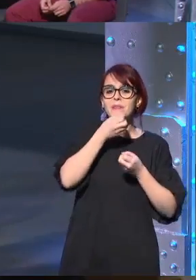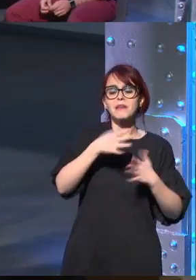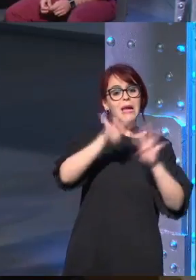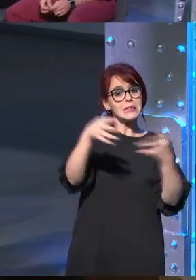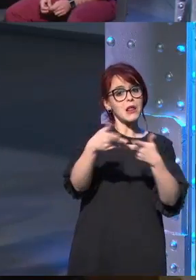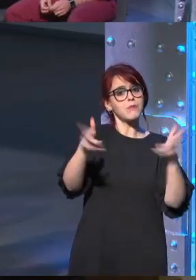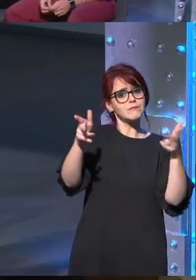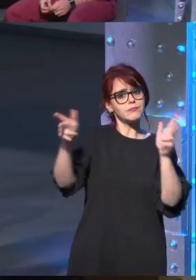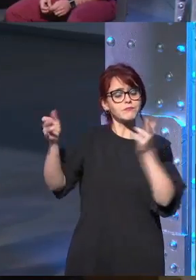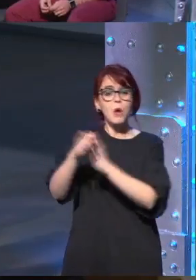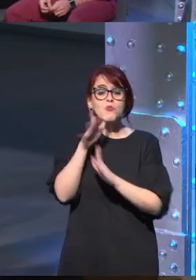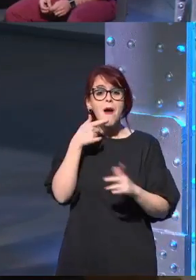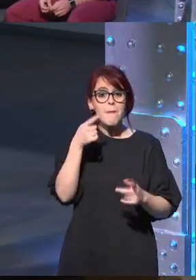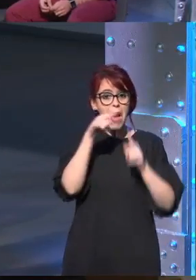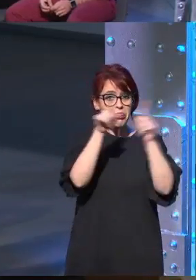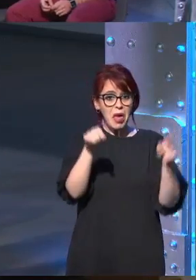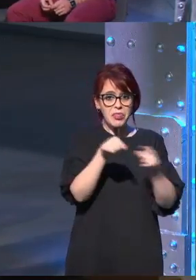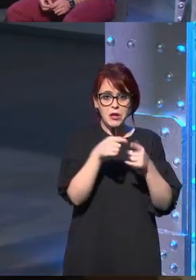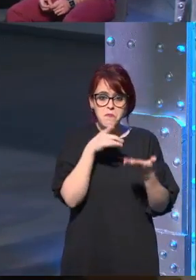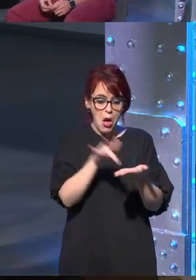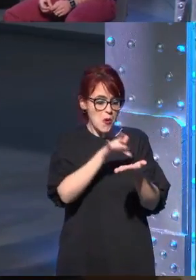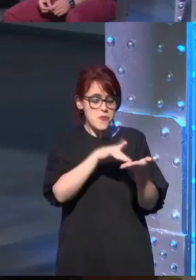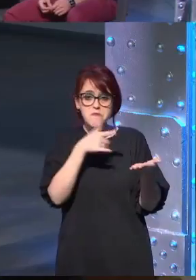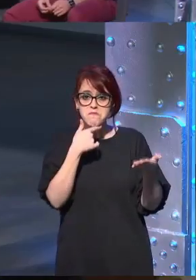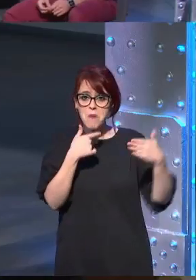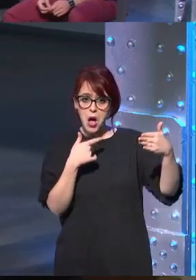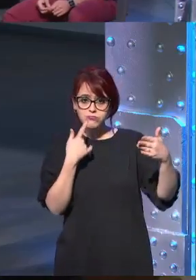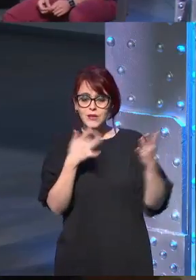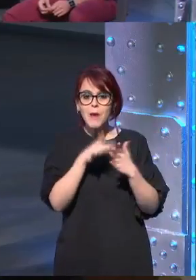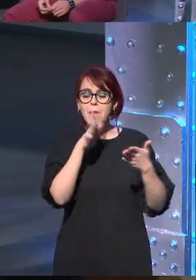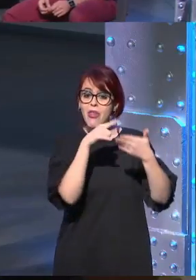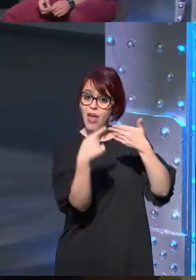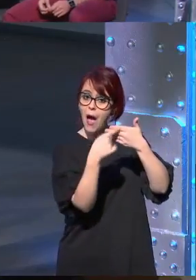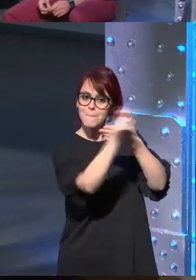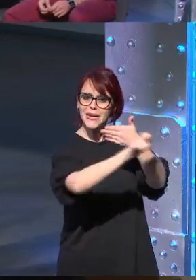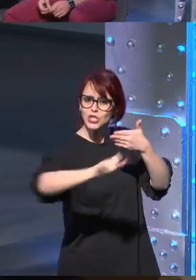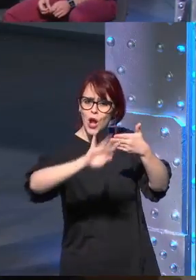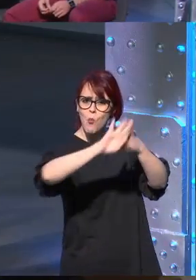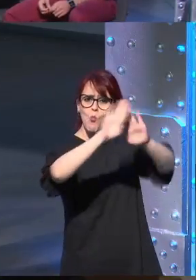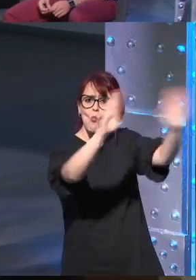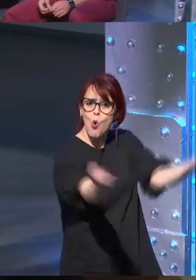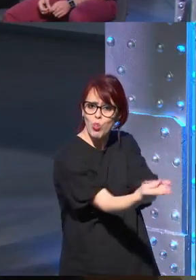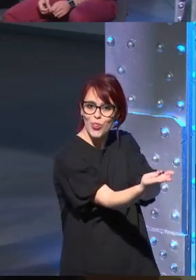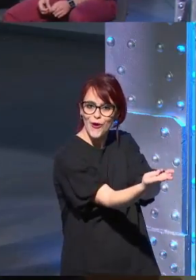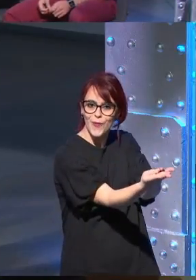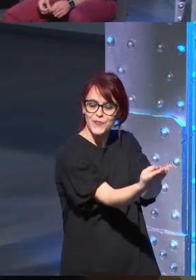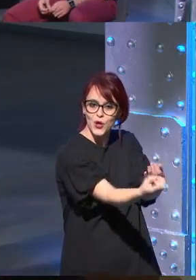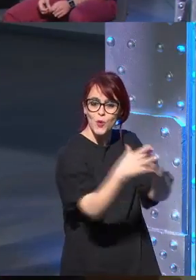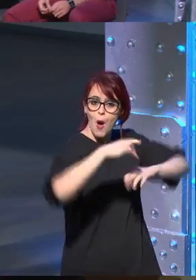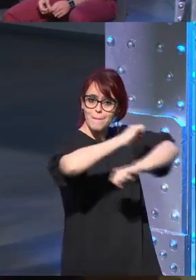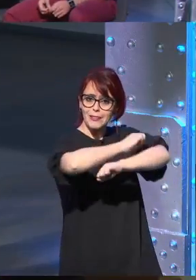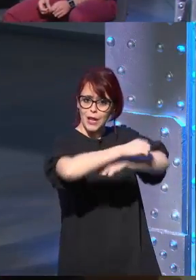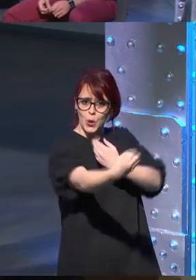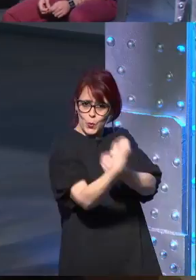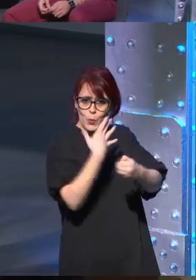privacy and their being over trusting. Sometimes they don't realize that there's